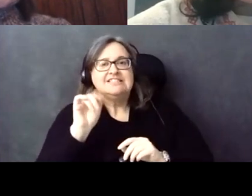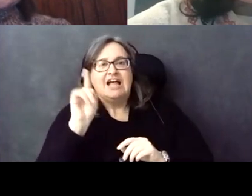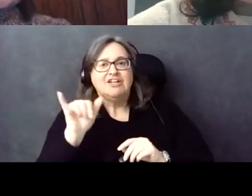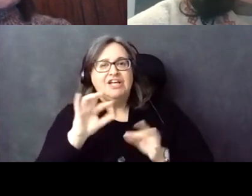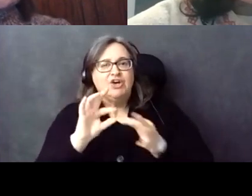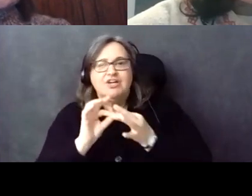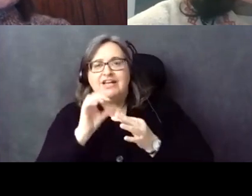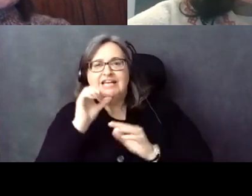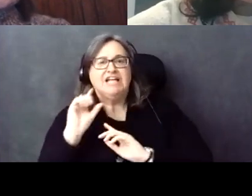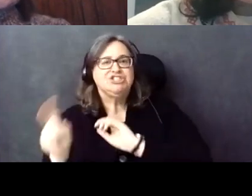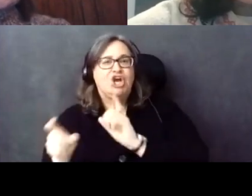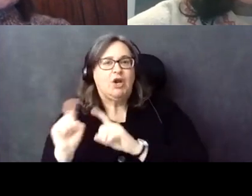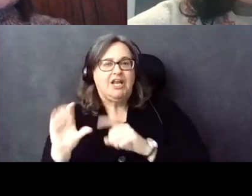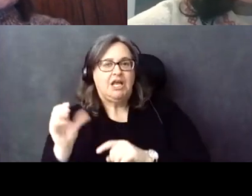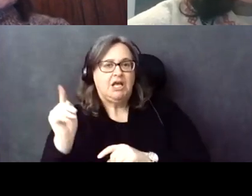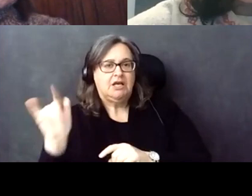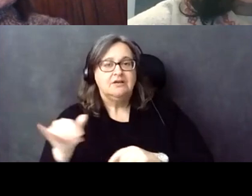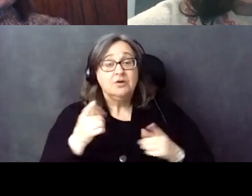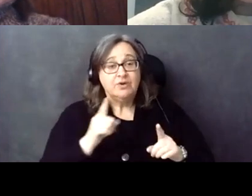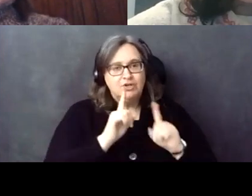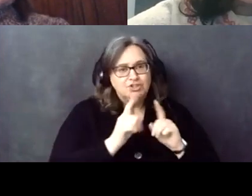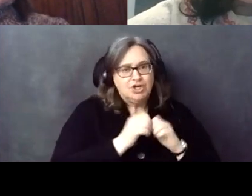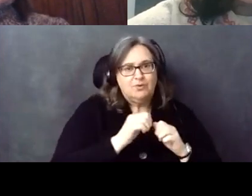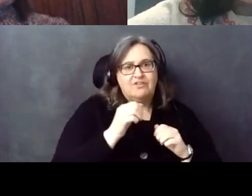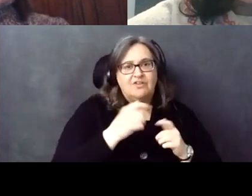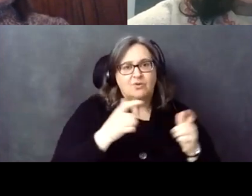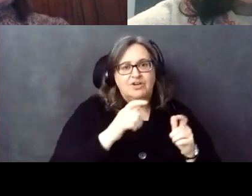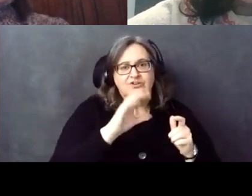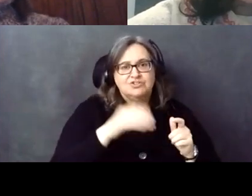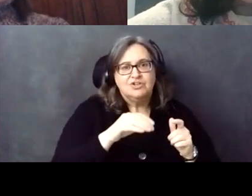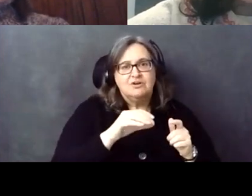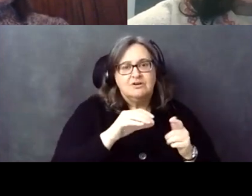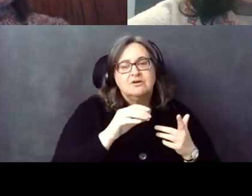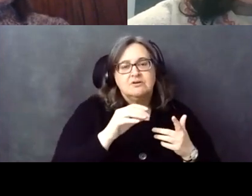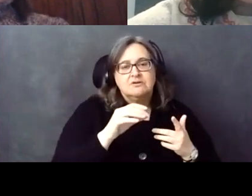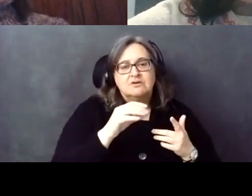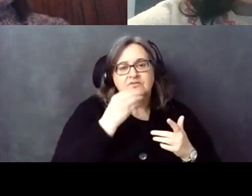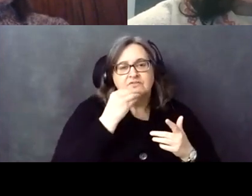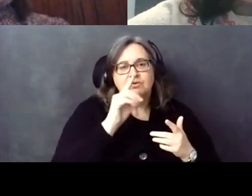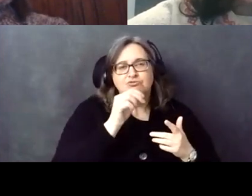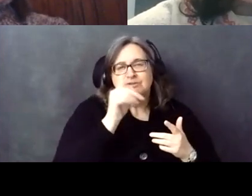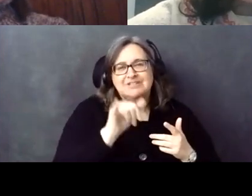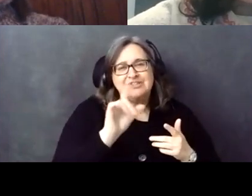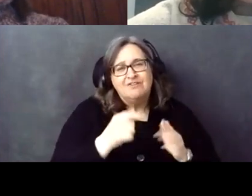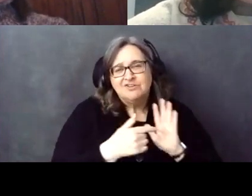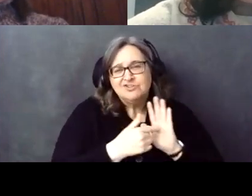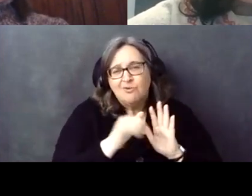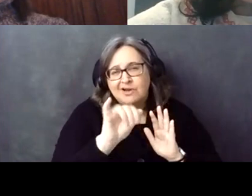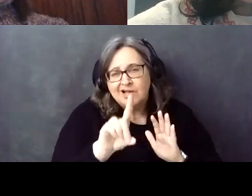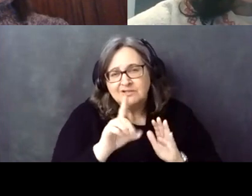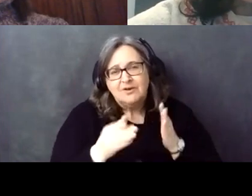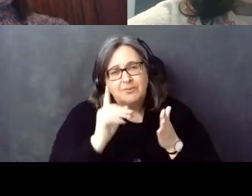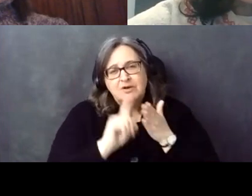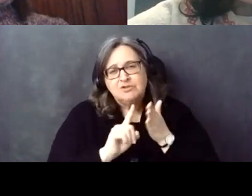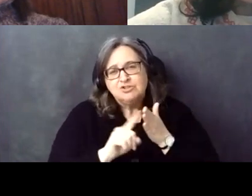Greater Chicago Food Depository, when we talk to them, if you go there, sometimes you're required to give an ID, where, you know, and so, you know, they might check if